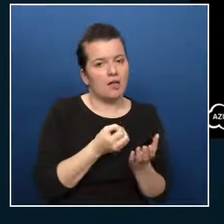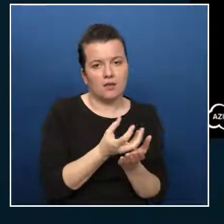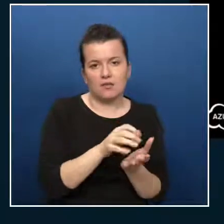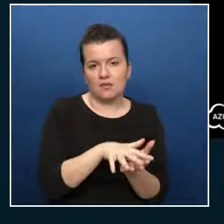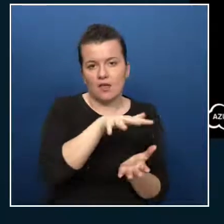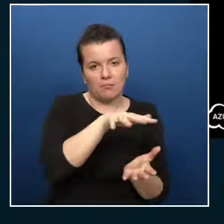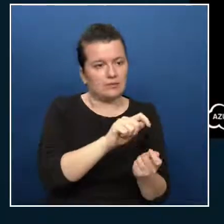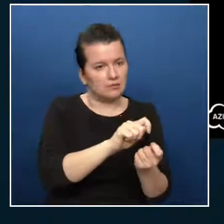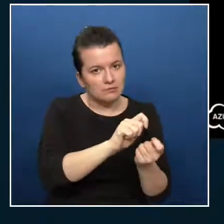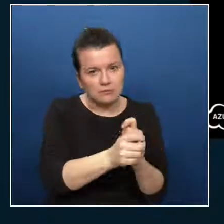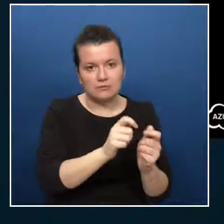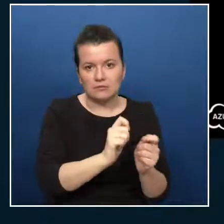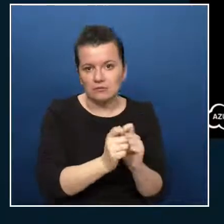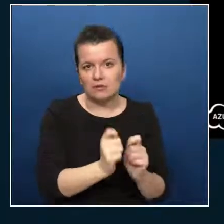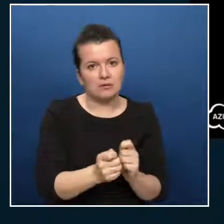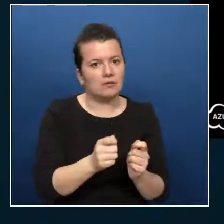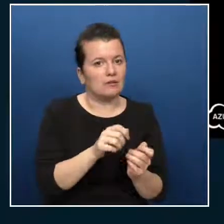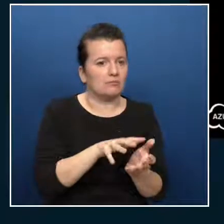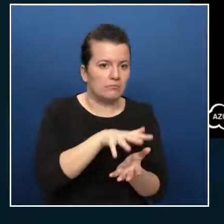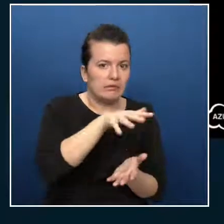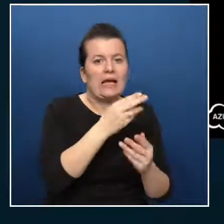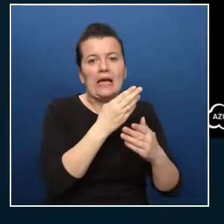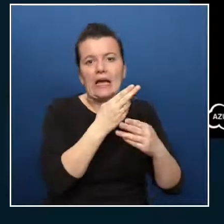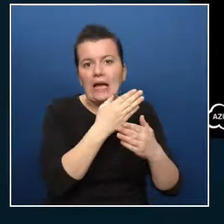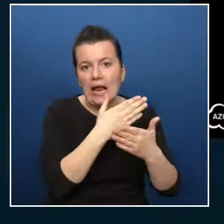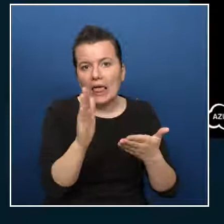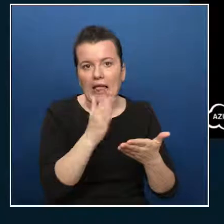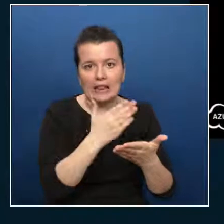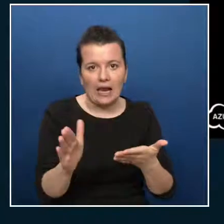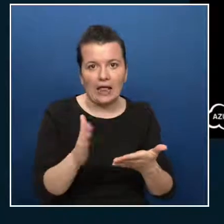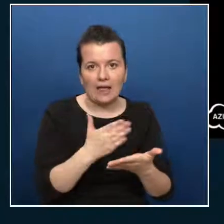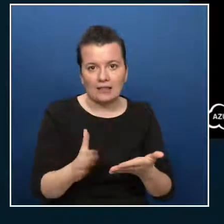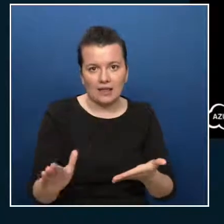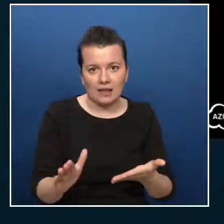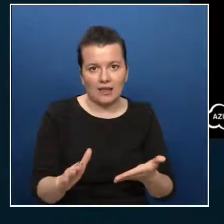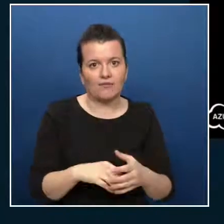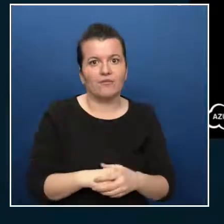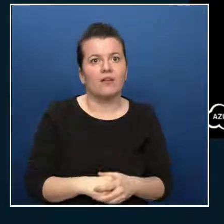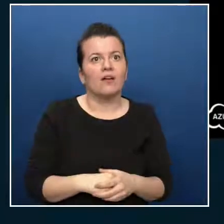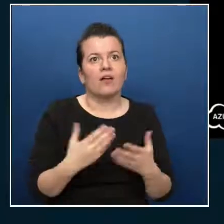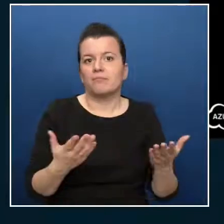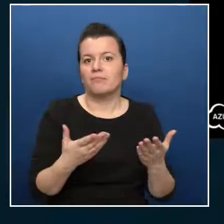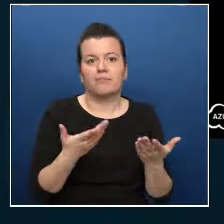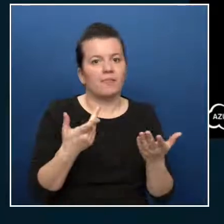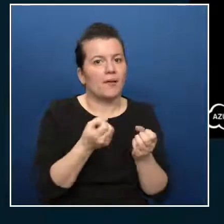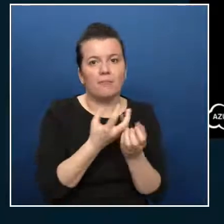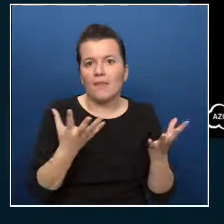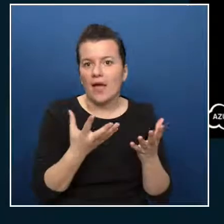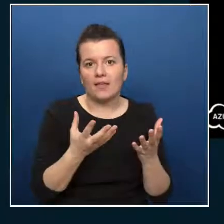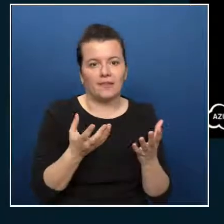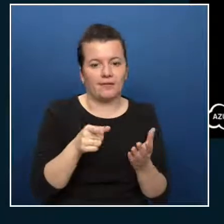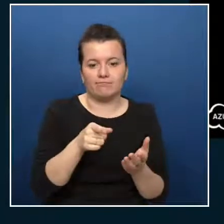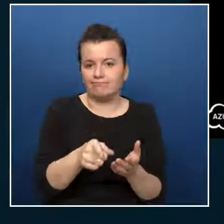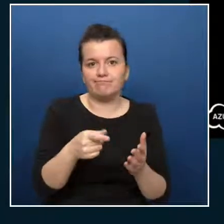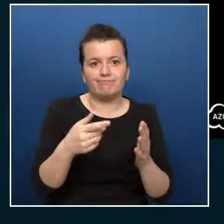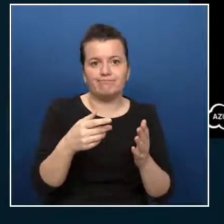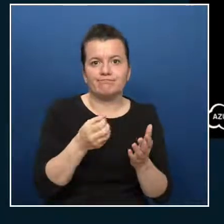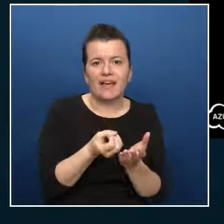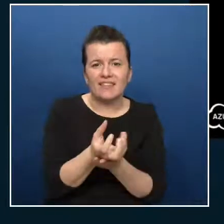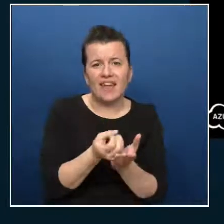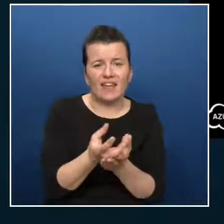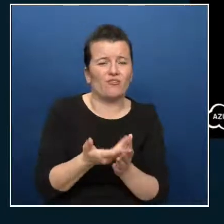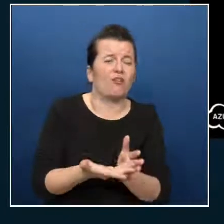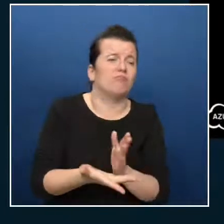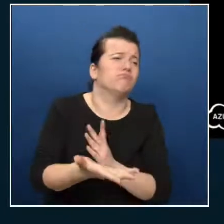data cleanup because there were a lot of tests and dummy data that were left from many years